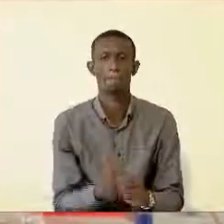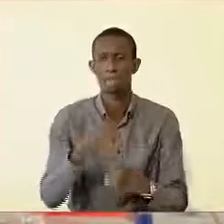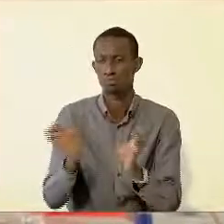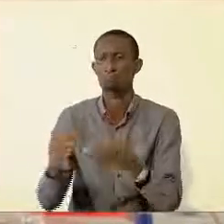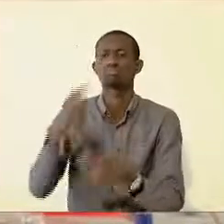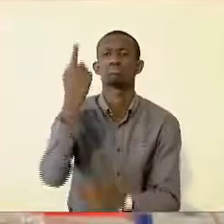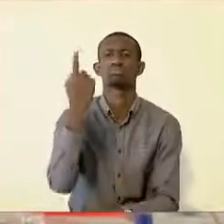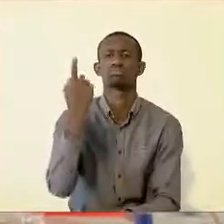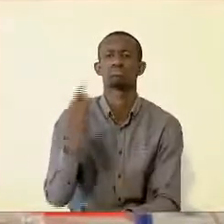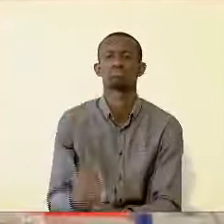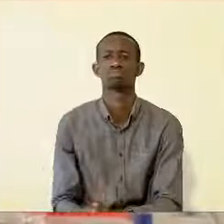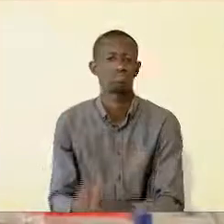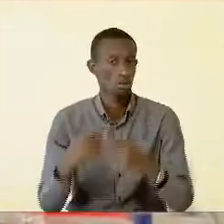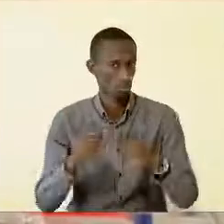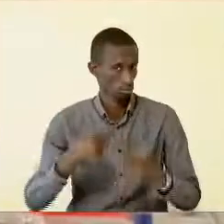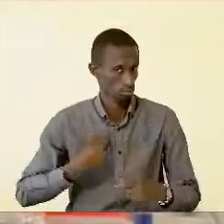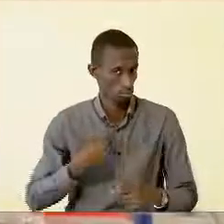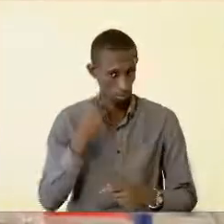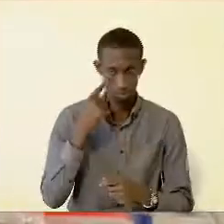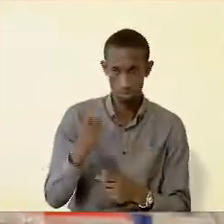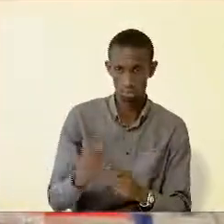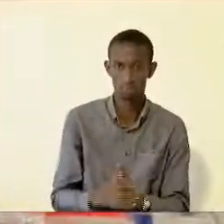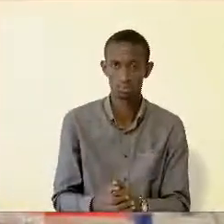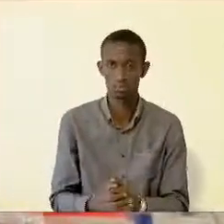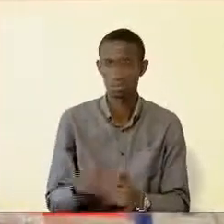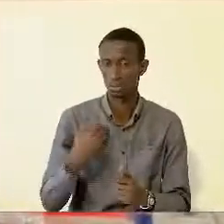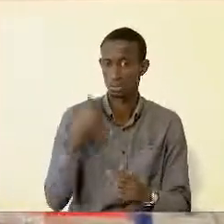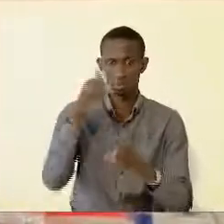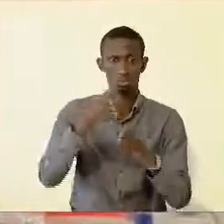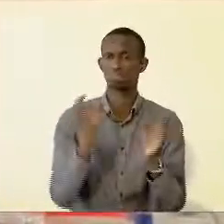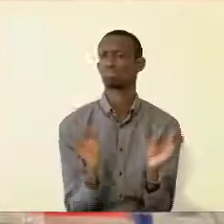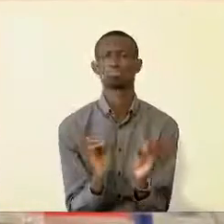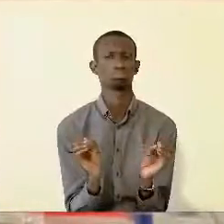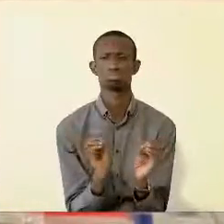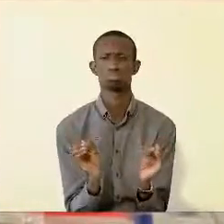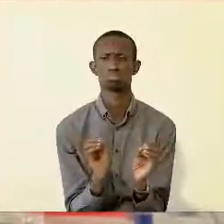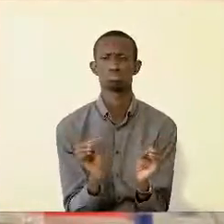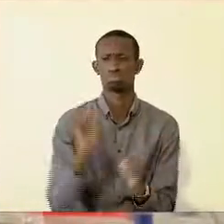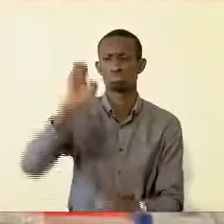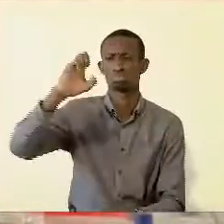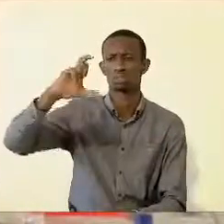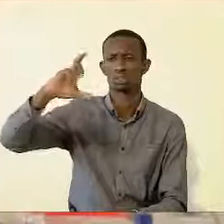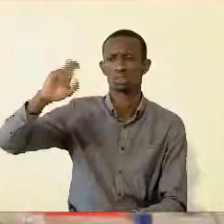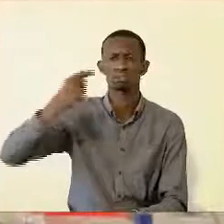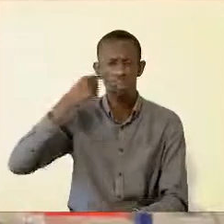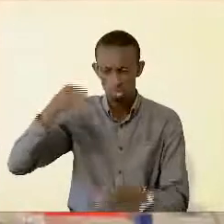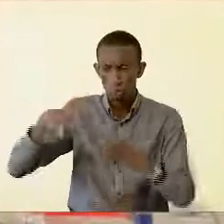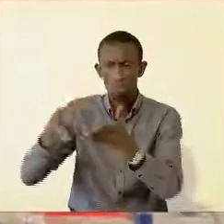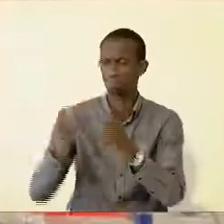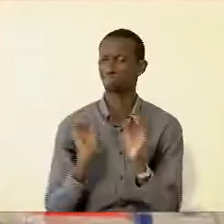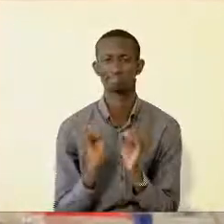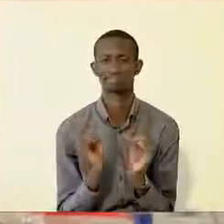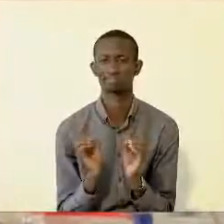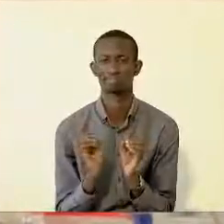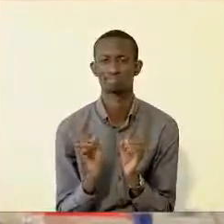number 1. But as you have seen, I didn't put hydrogen in that group.